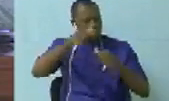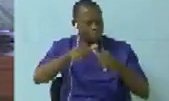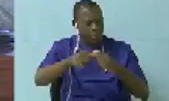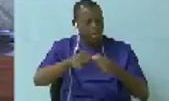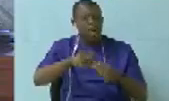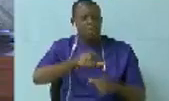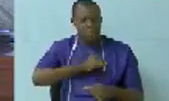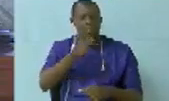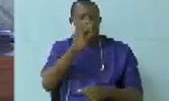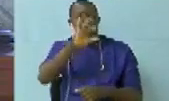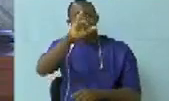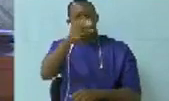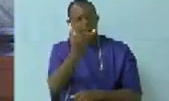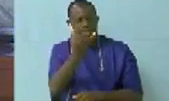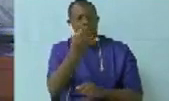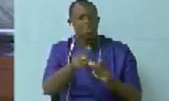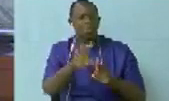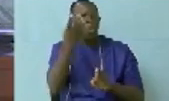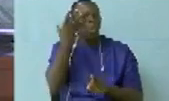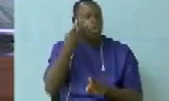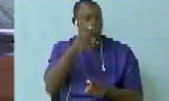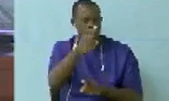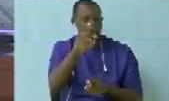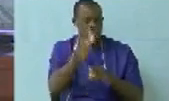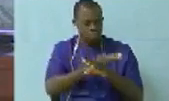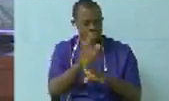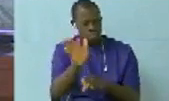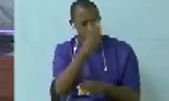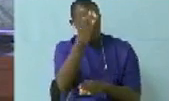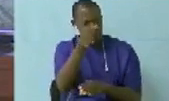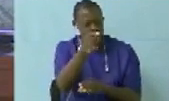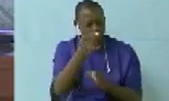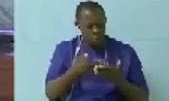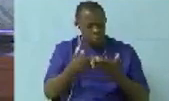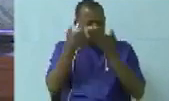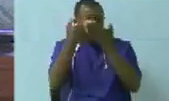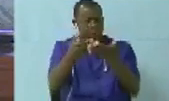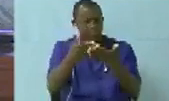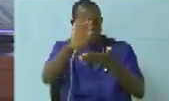Counsel. Counsel. When you went there, did you give a statement?